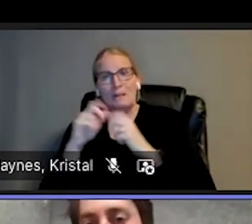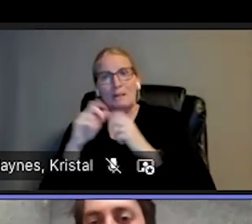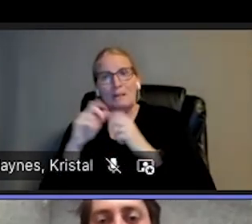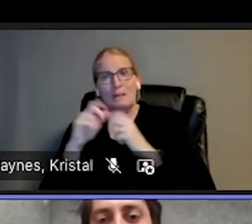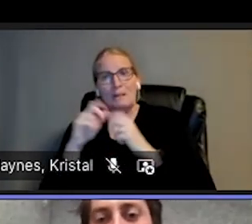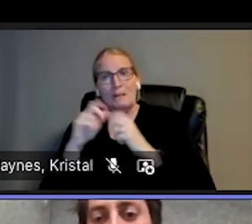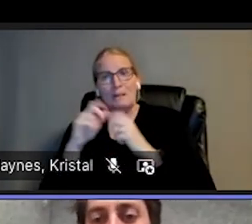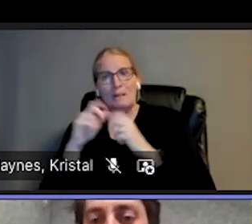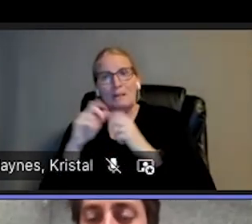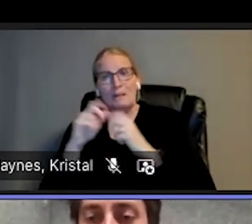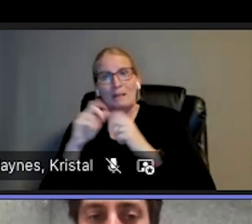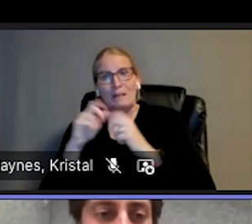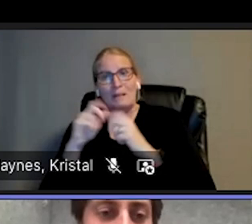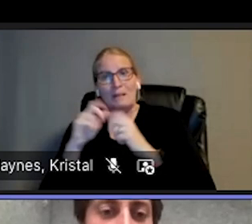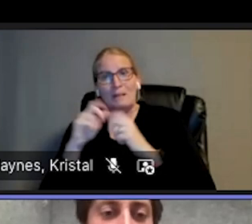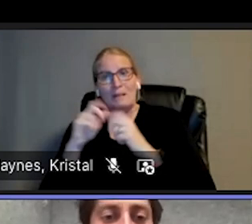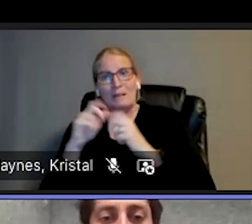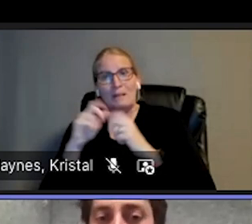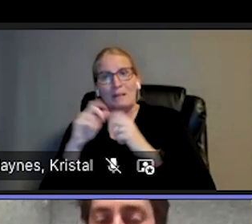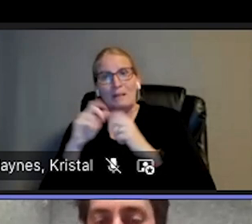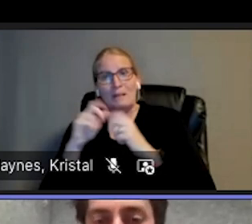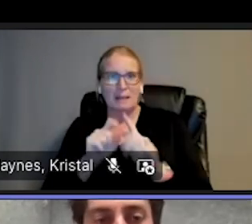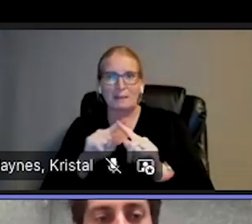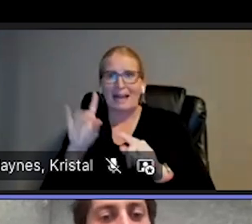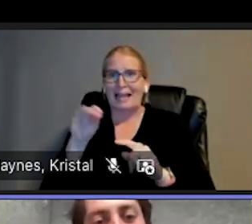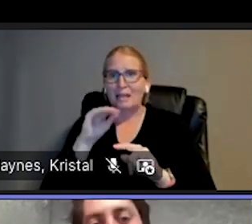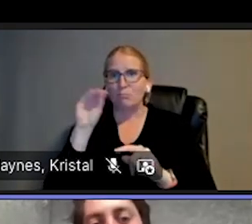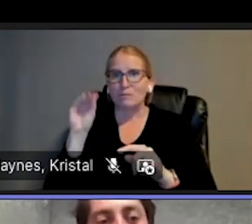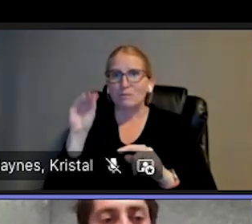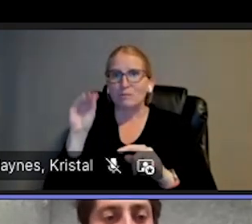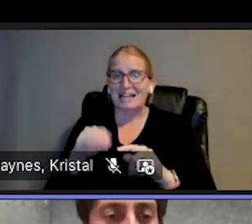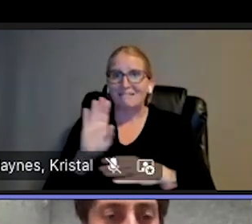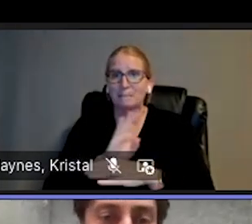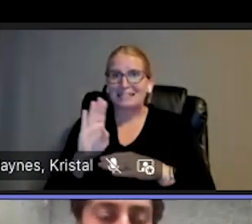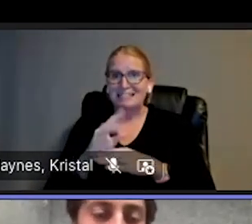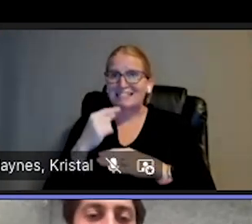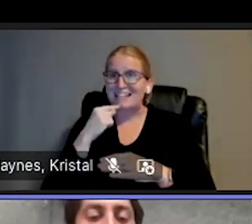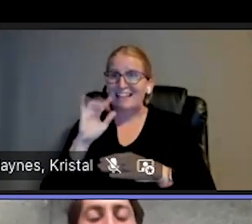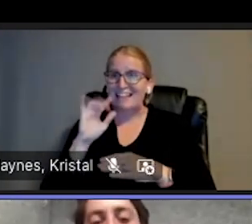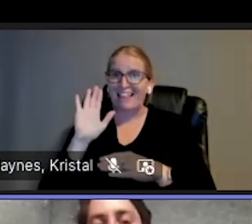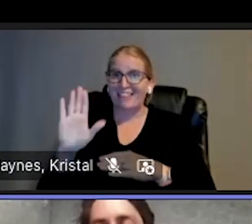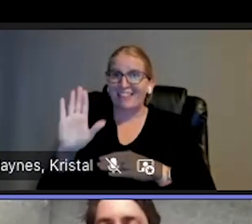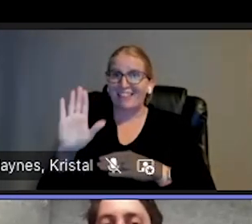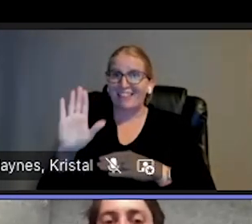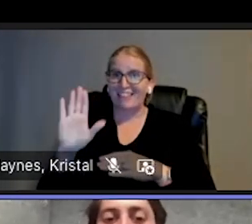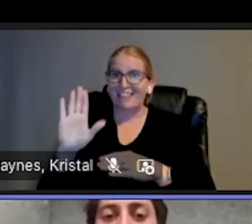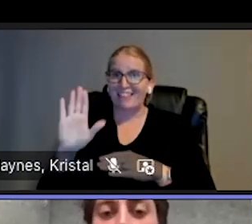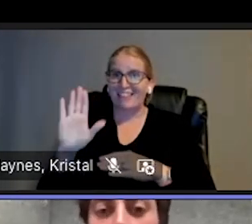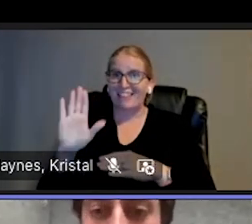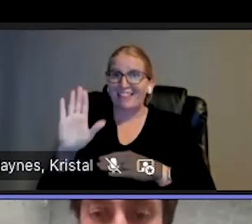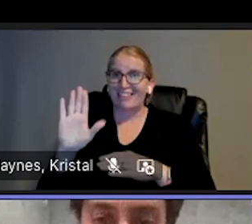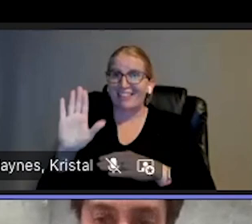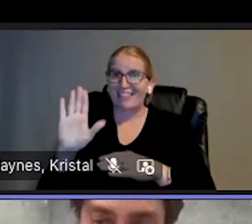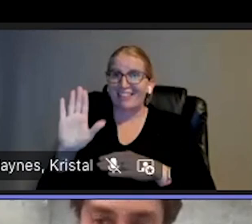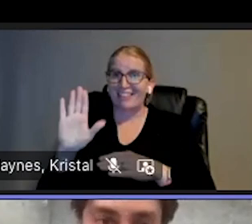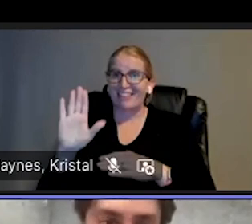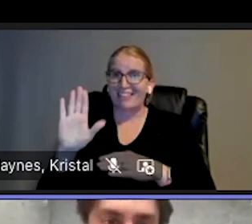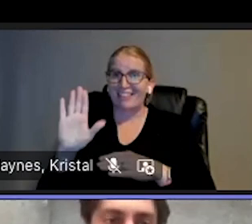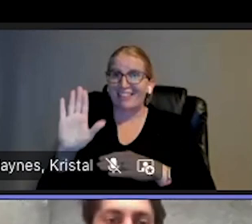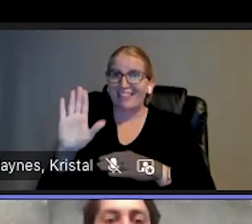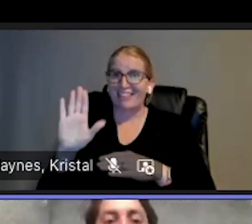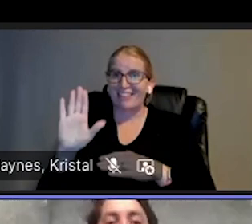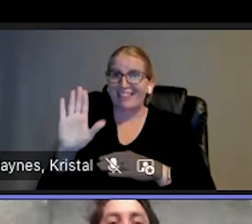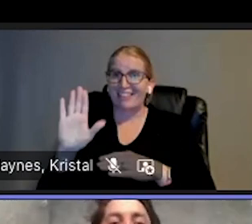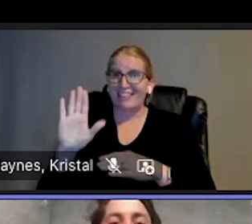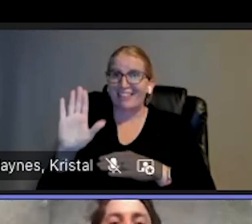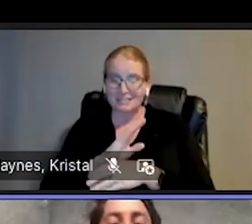wireless coverage is not adequate for business needs. And 64% of Vermont residents agreed that the state should use public